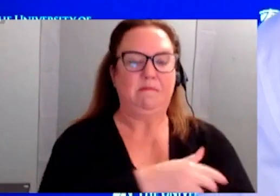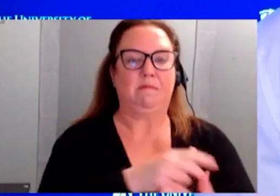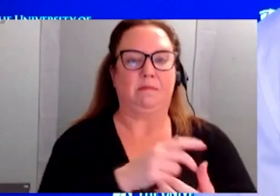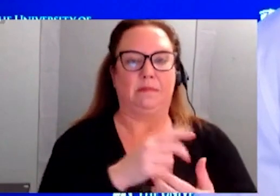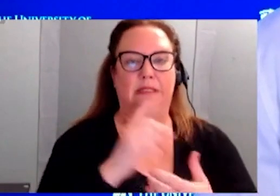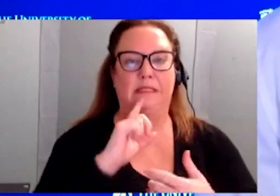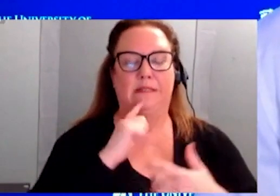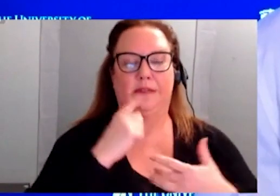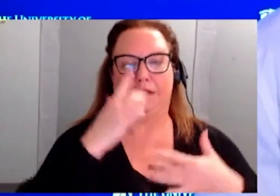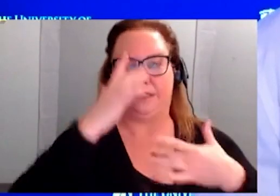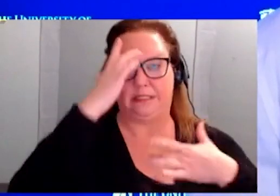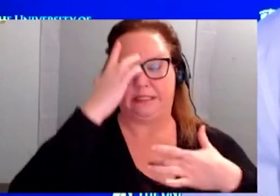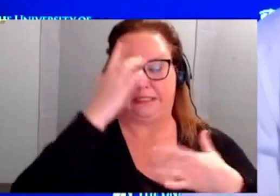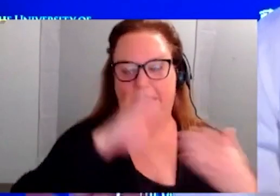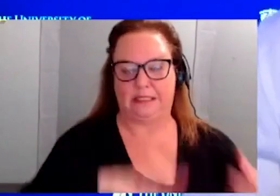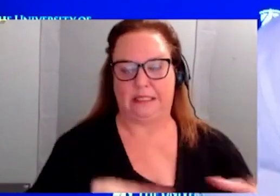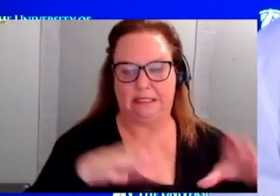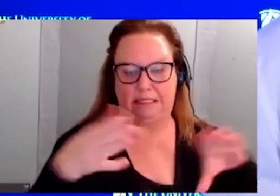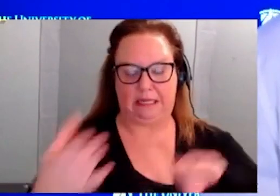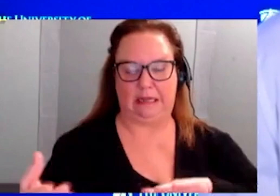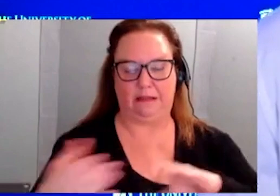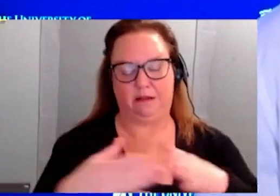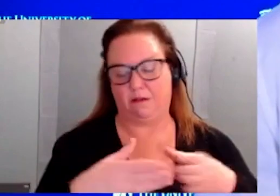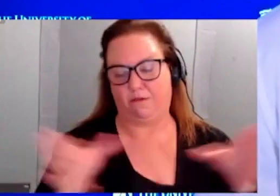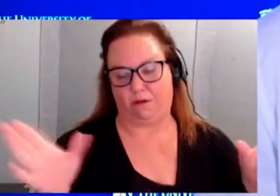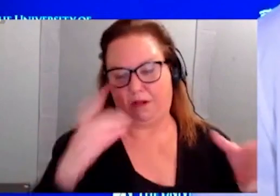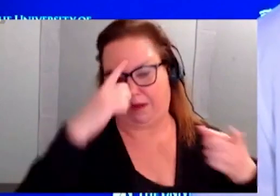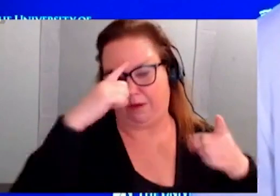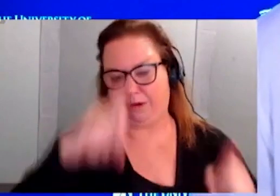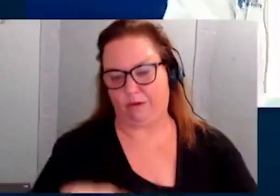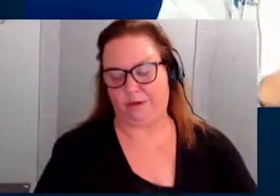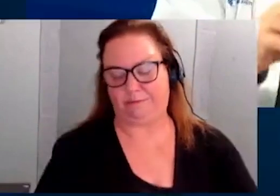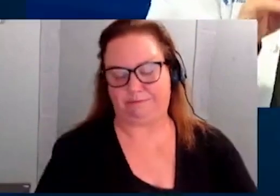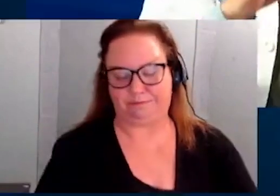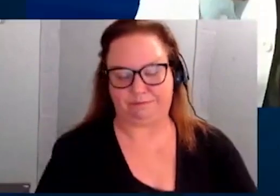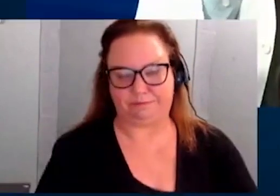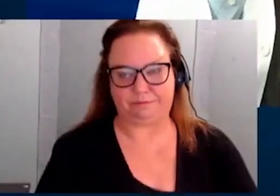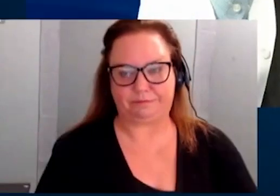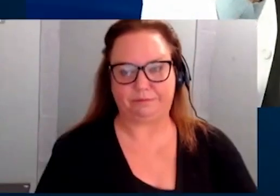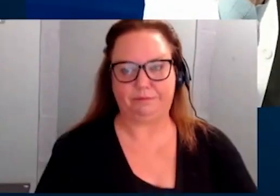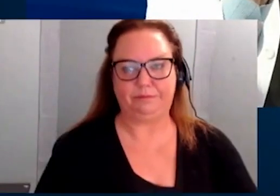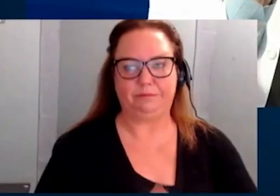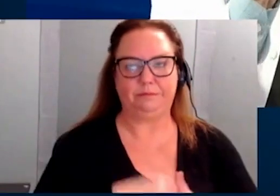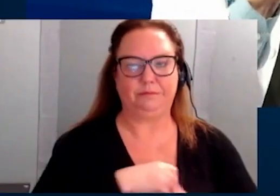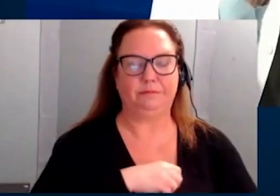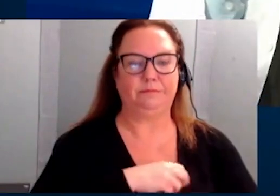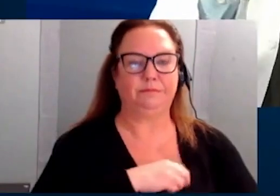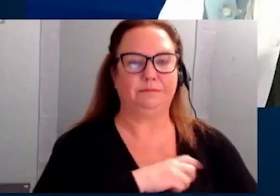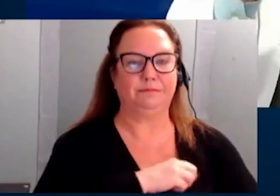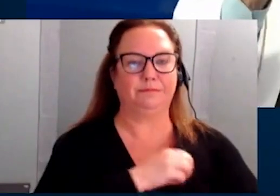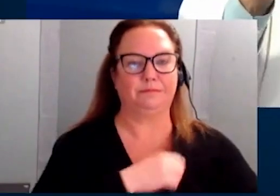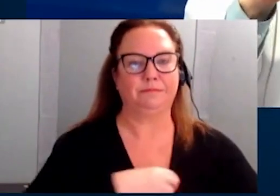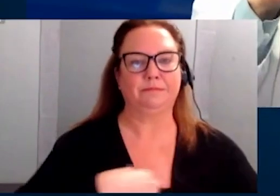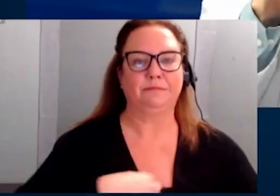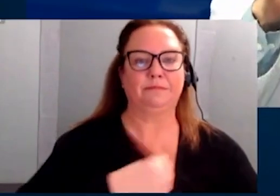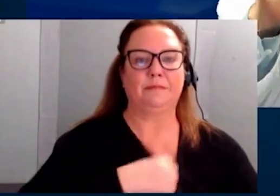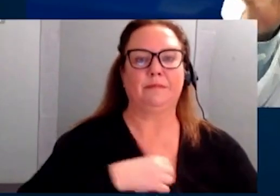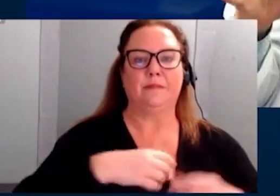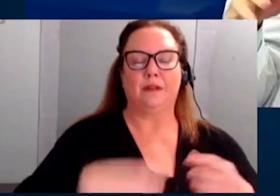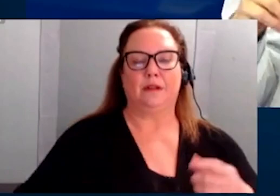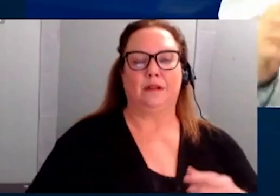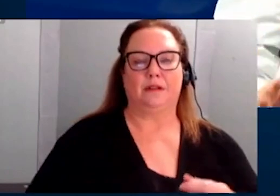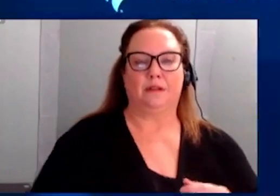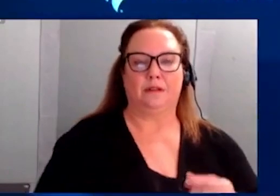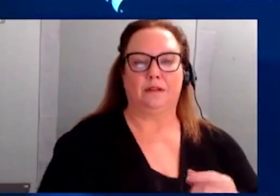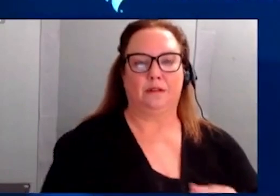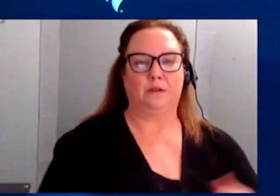So I think overall, I would agree with you, Steve. We're going to cross our fingers. We still got to do a good job on the